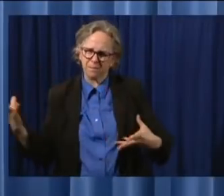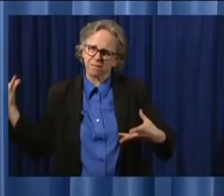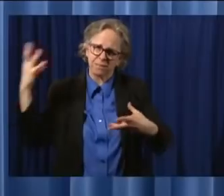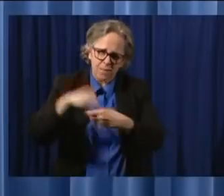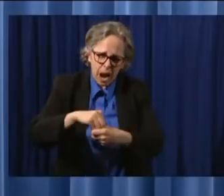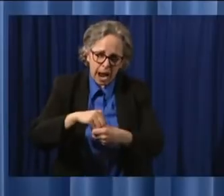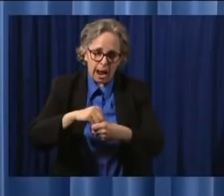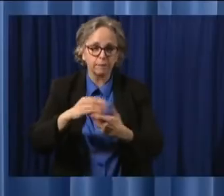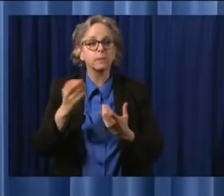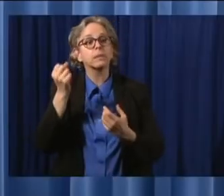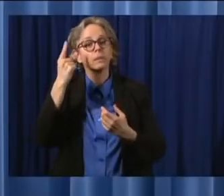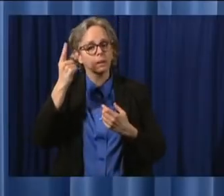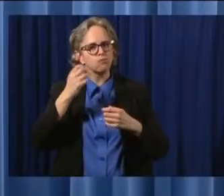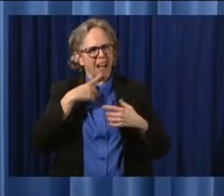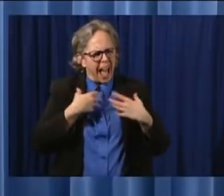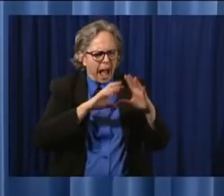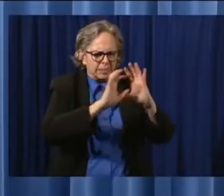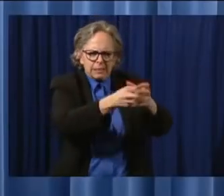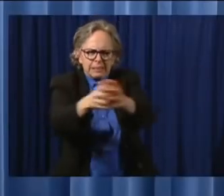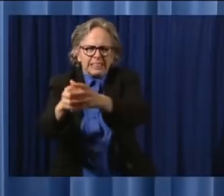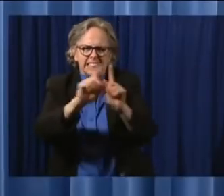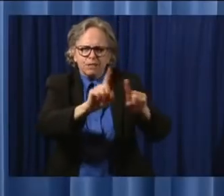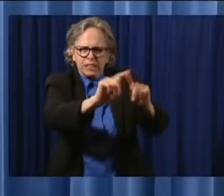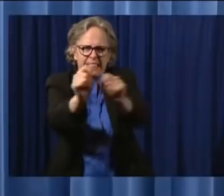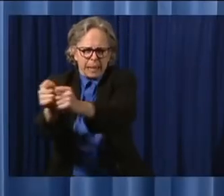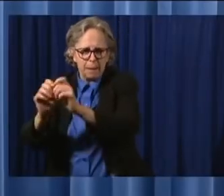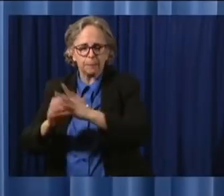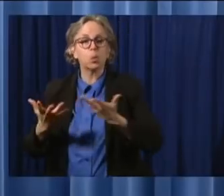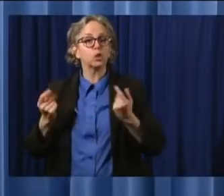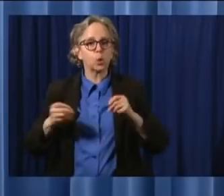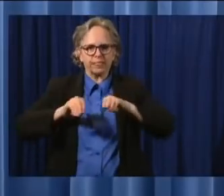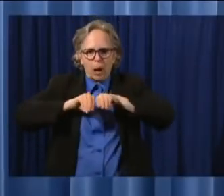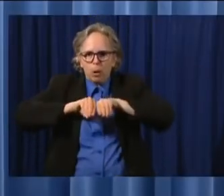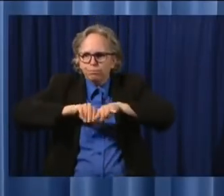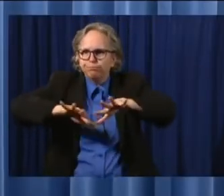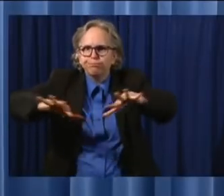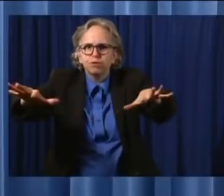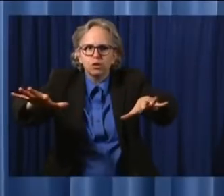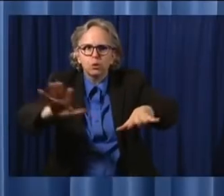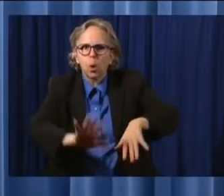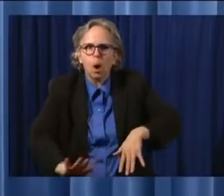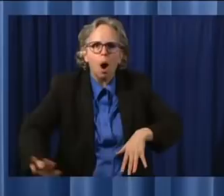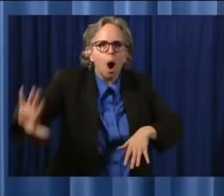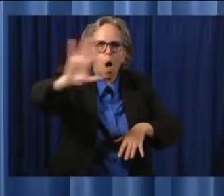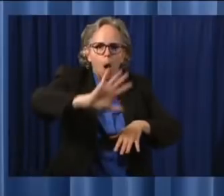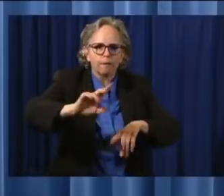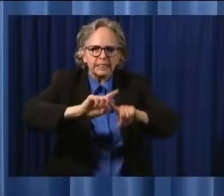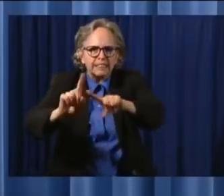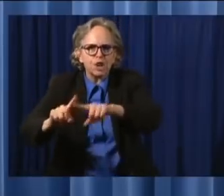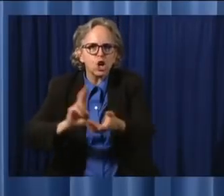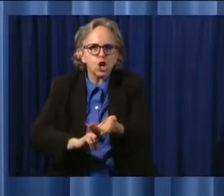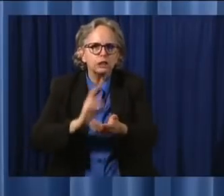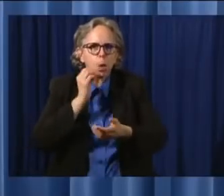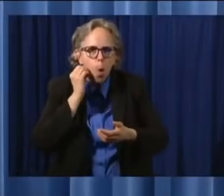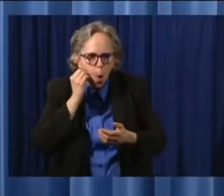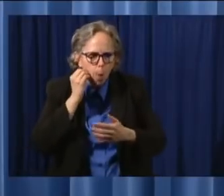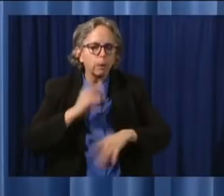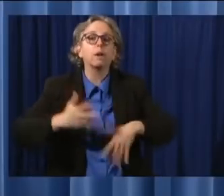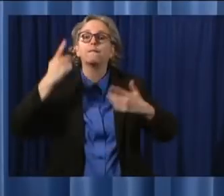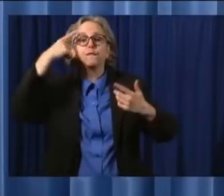start testing in nursing homes this week. The National Guard will be